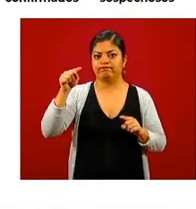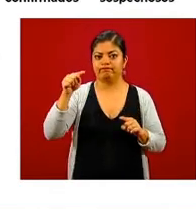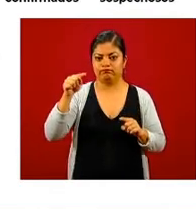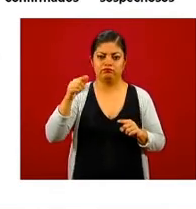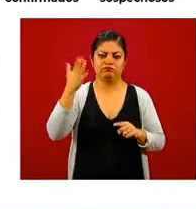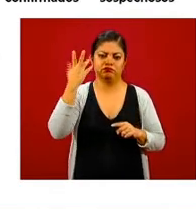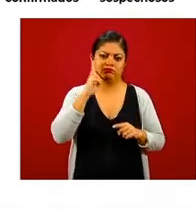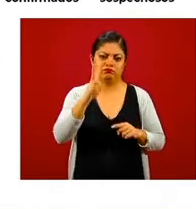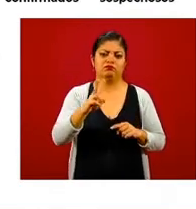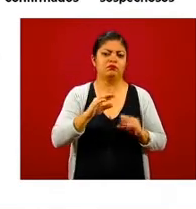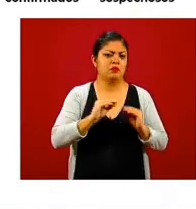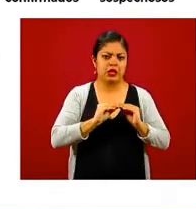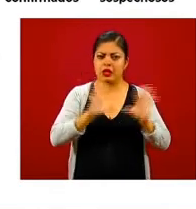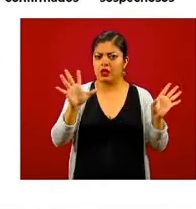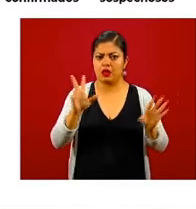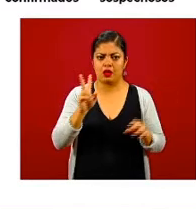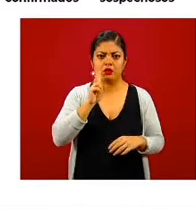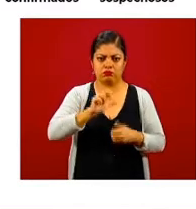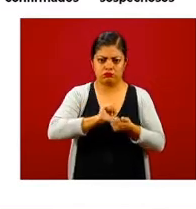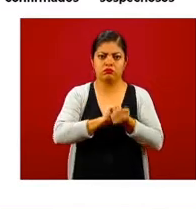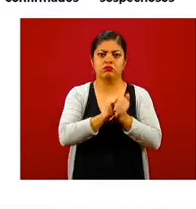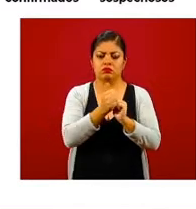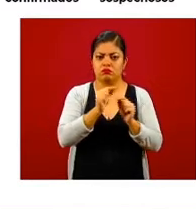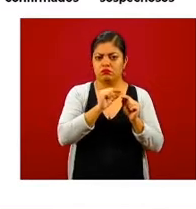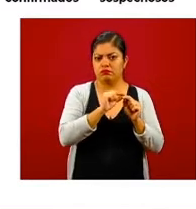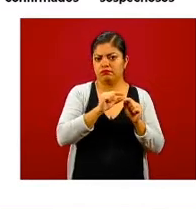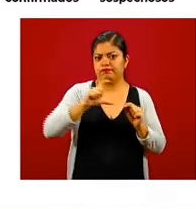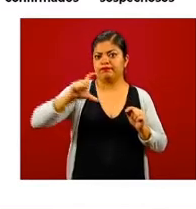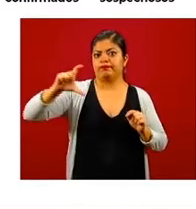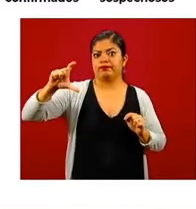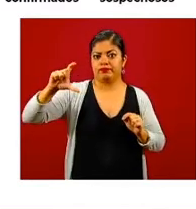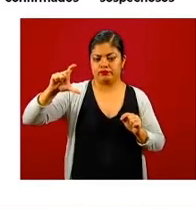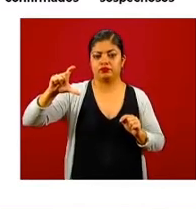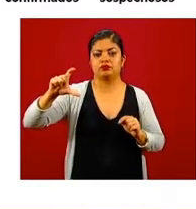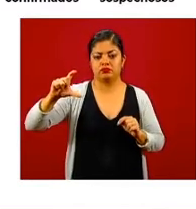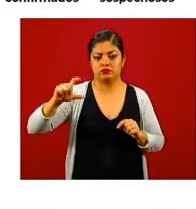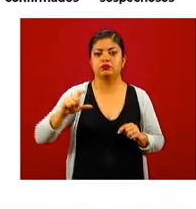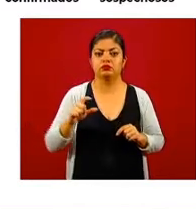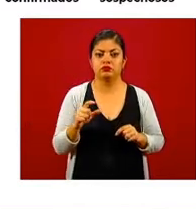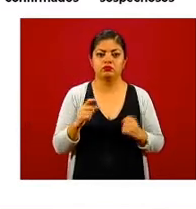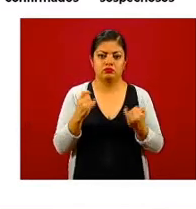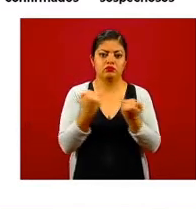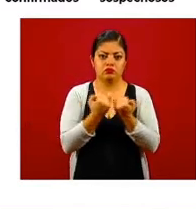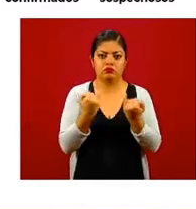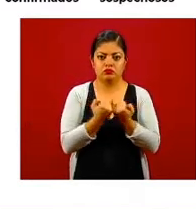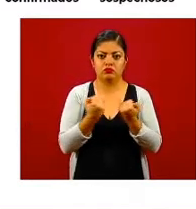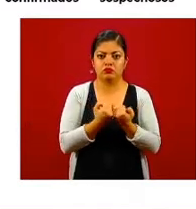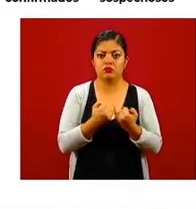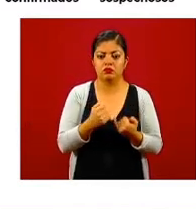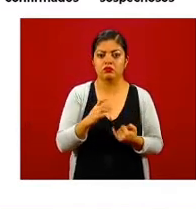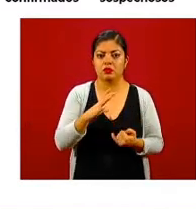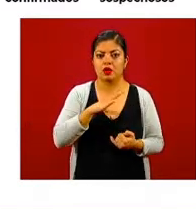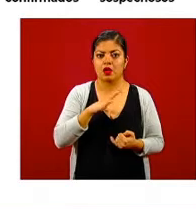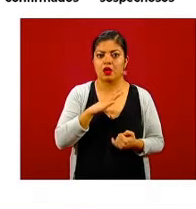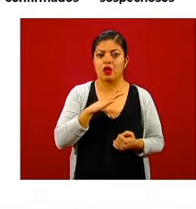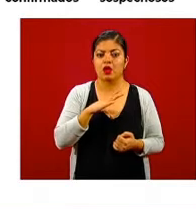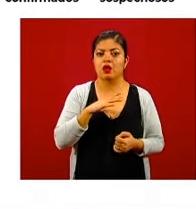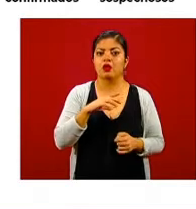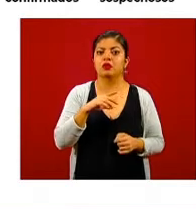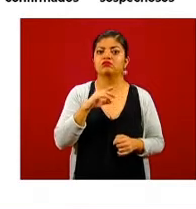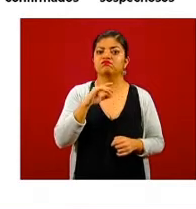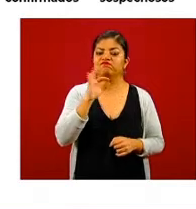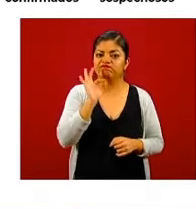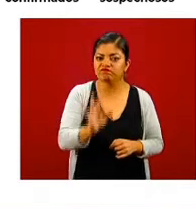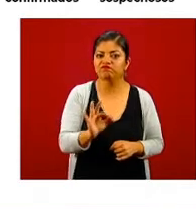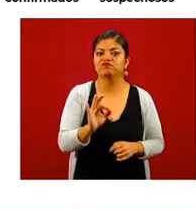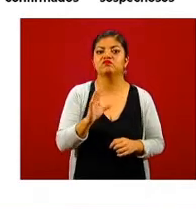Here we're taking a look at the epicurve. You can see that the trend continues to rise. We can see the